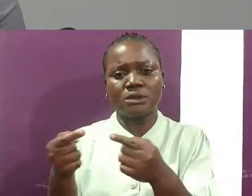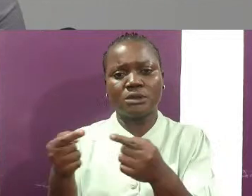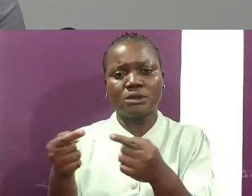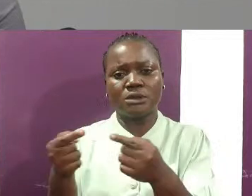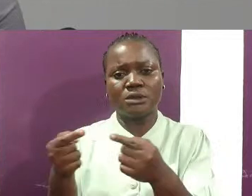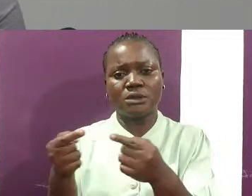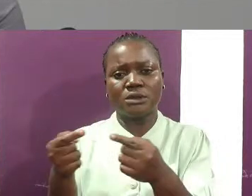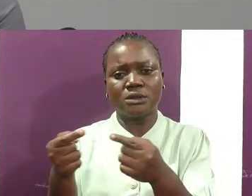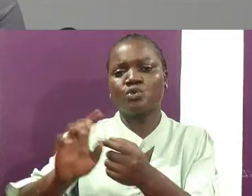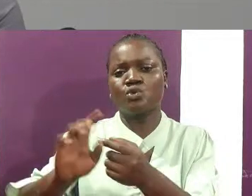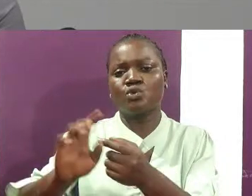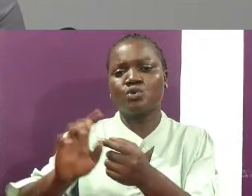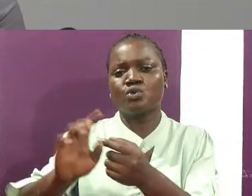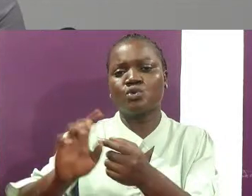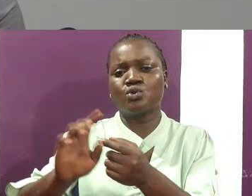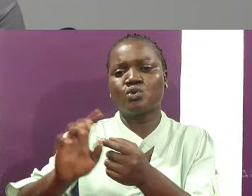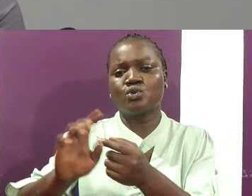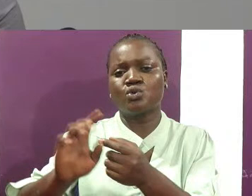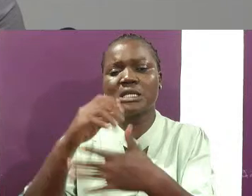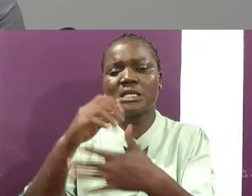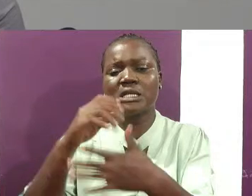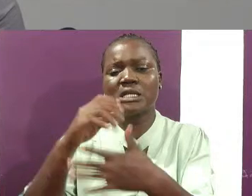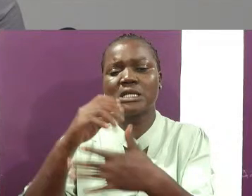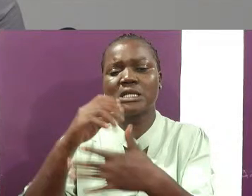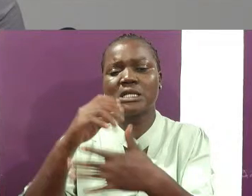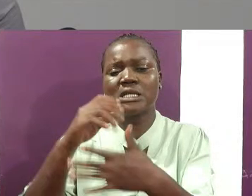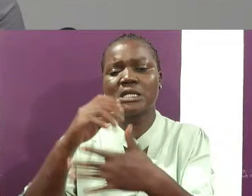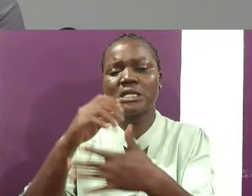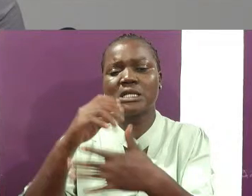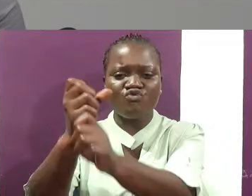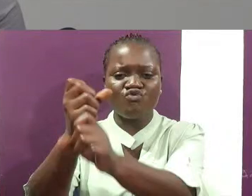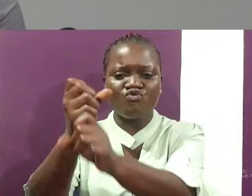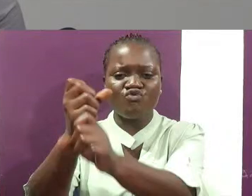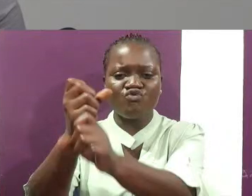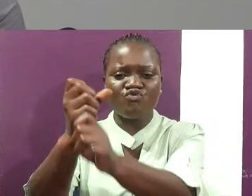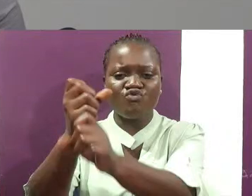that they may receive forgiveness of sins and inheritance among them which are.